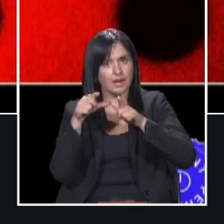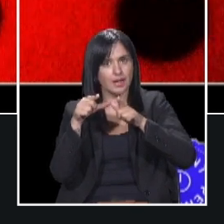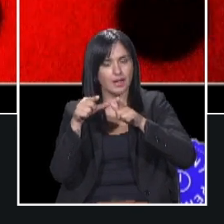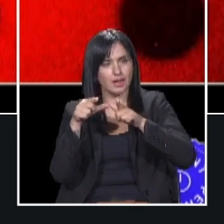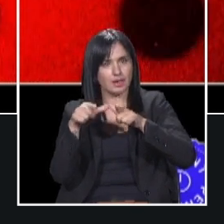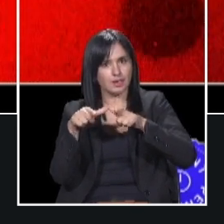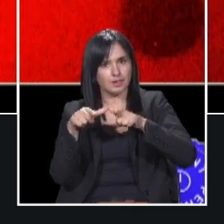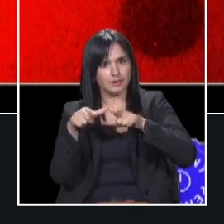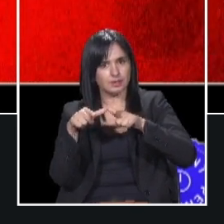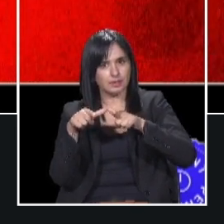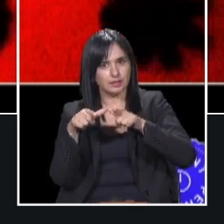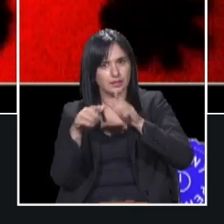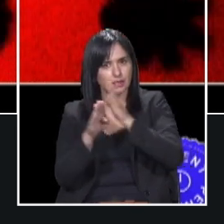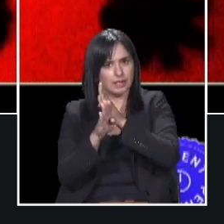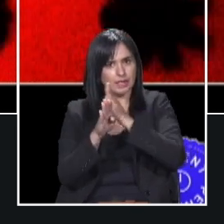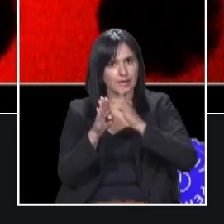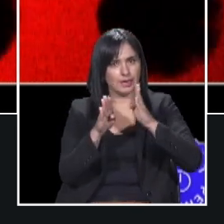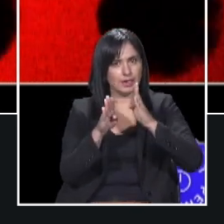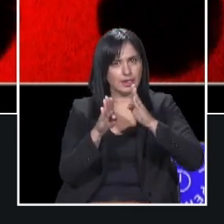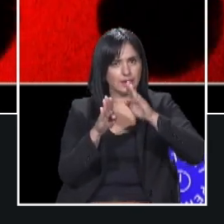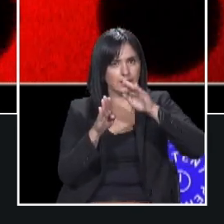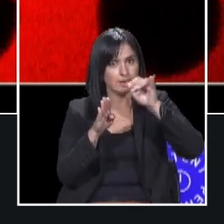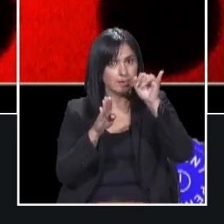ground. And here you see that we have